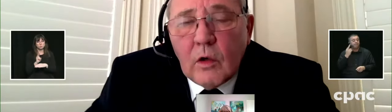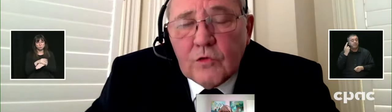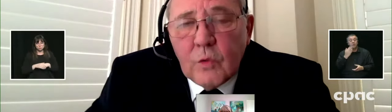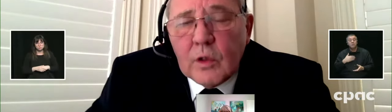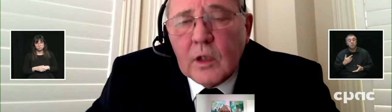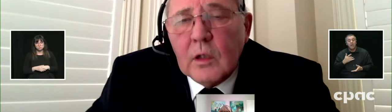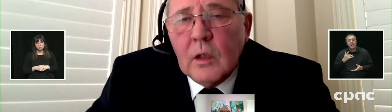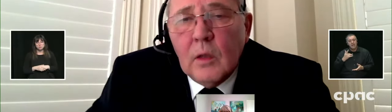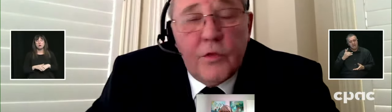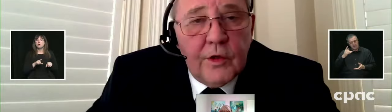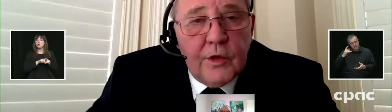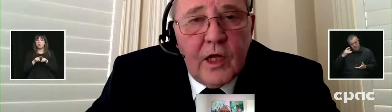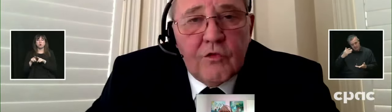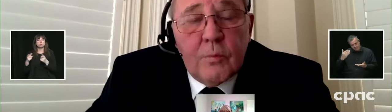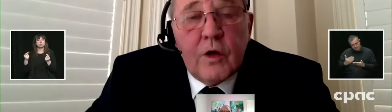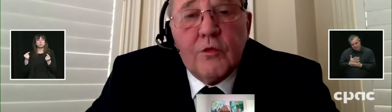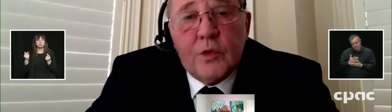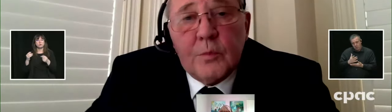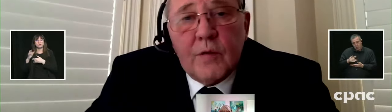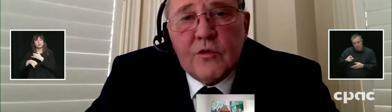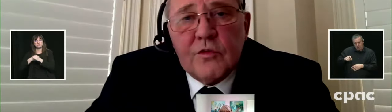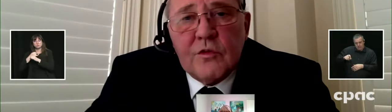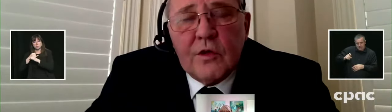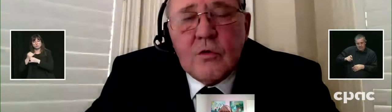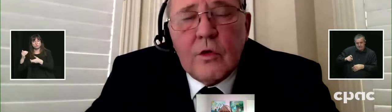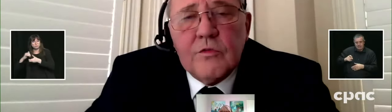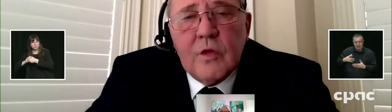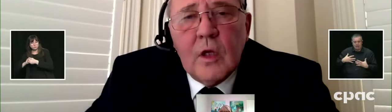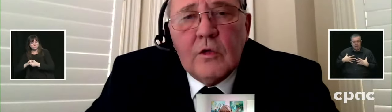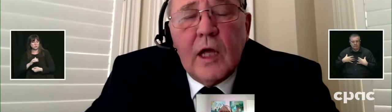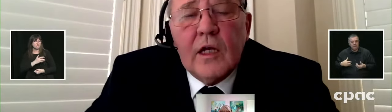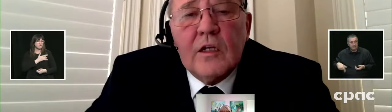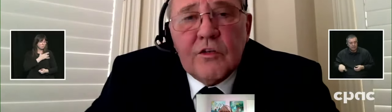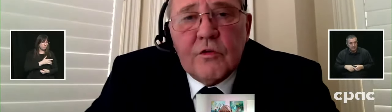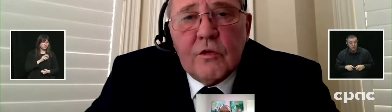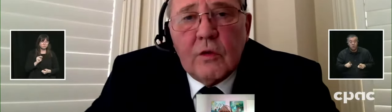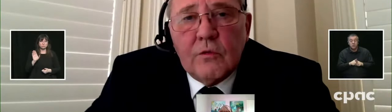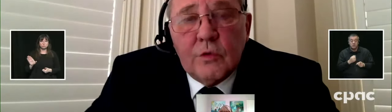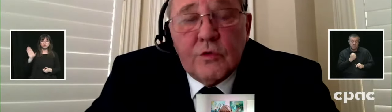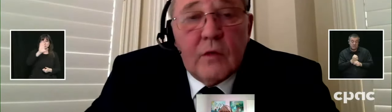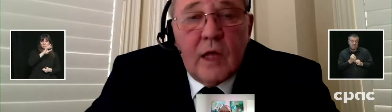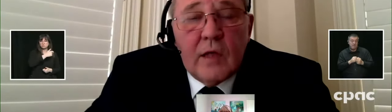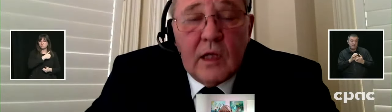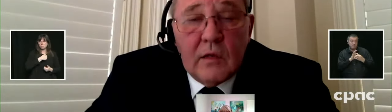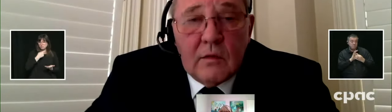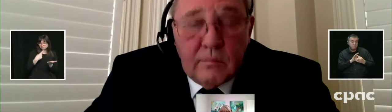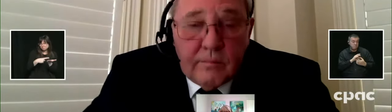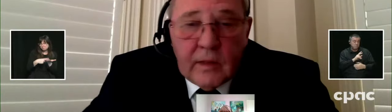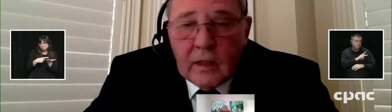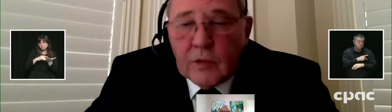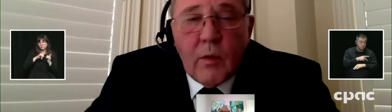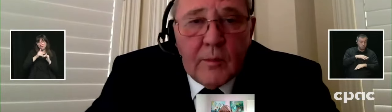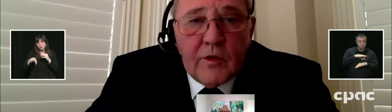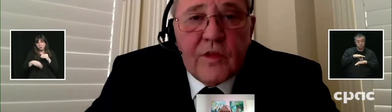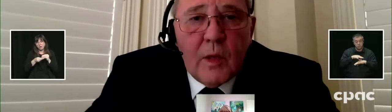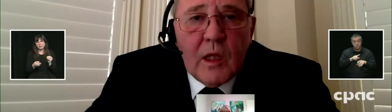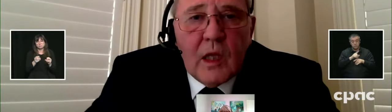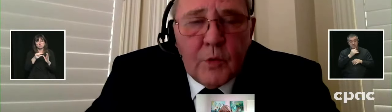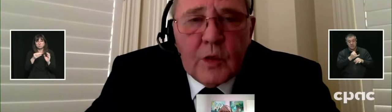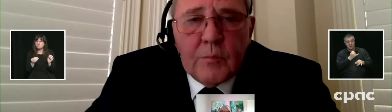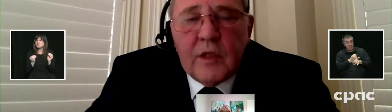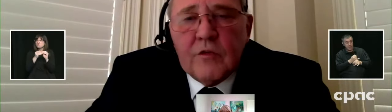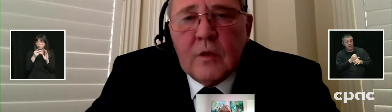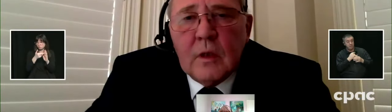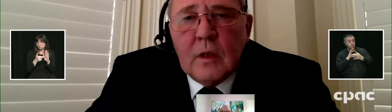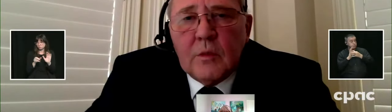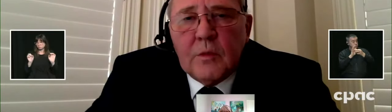also working with our international partners, with the provinces and territories, to add additional tools and requirements that we can put in